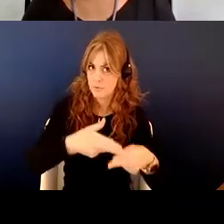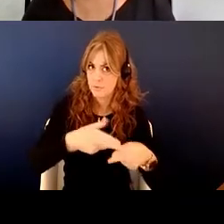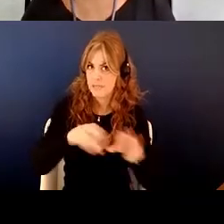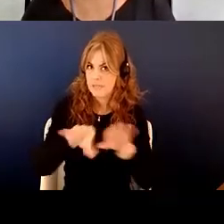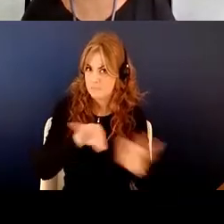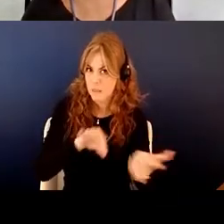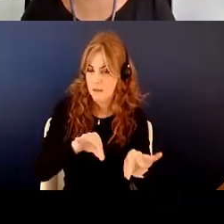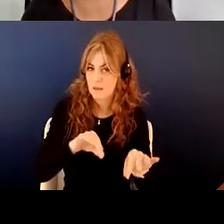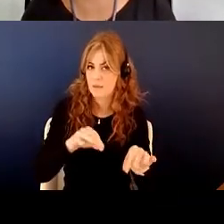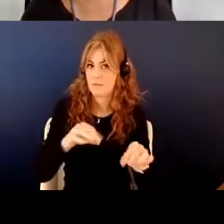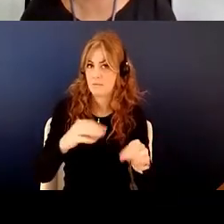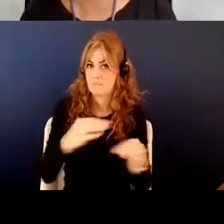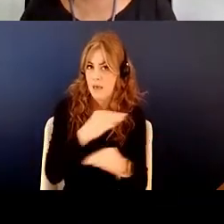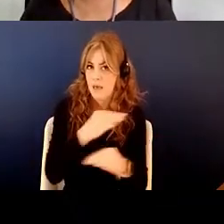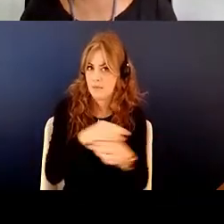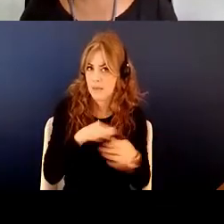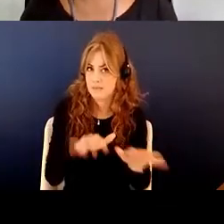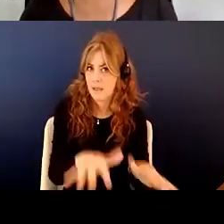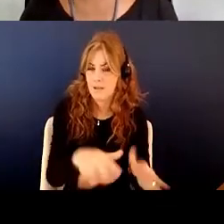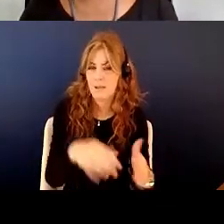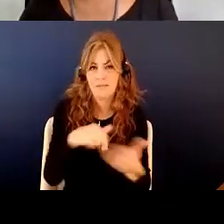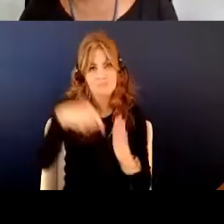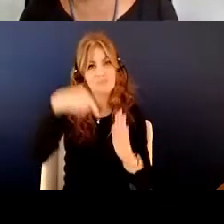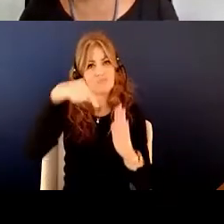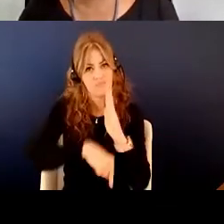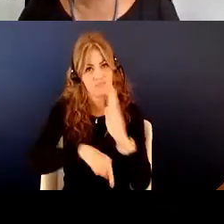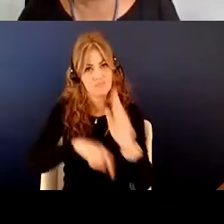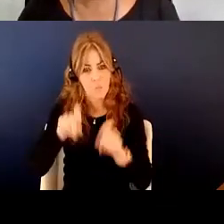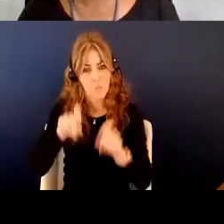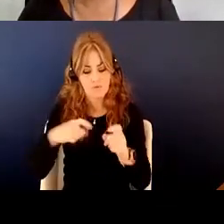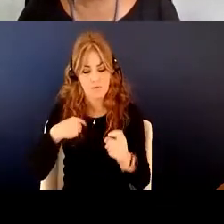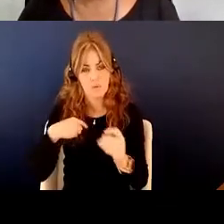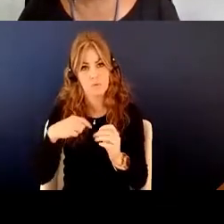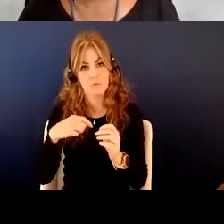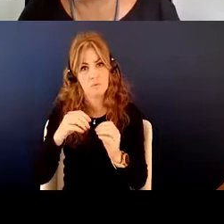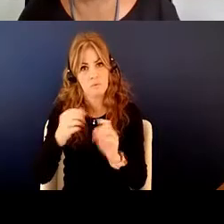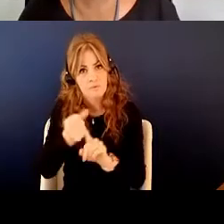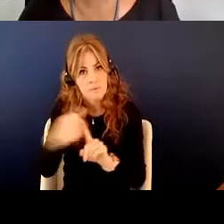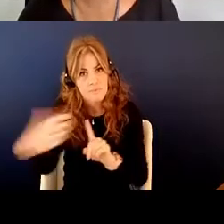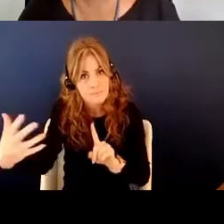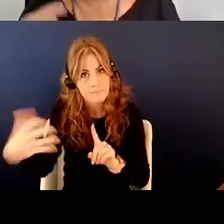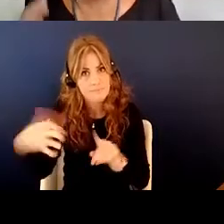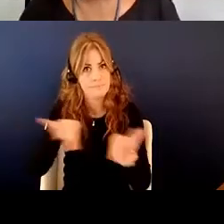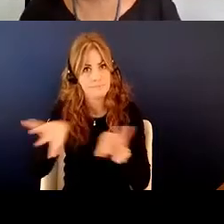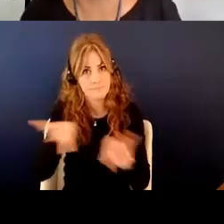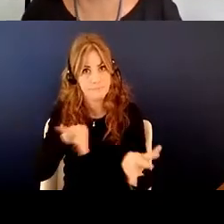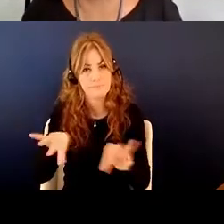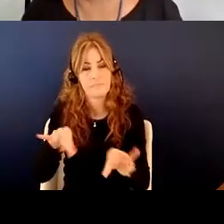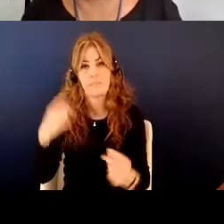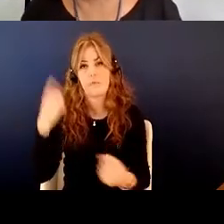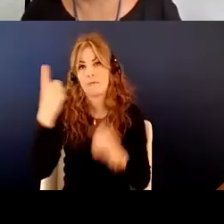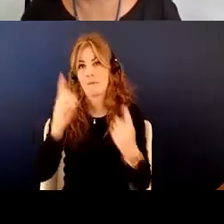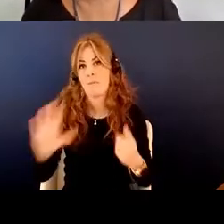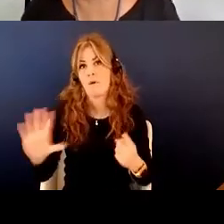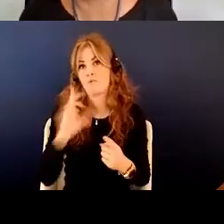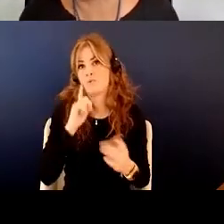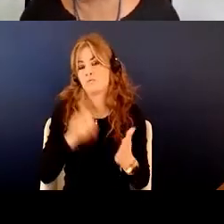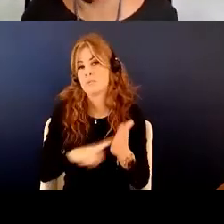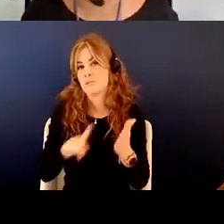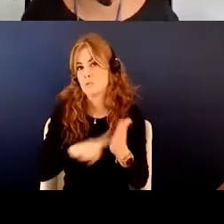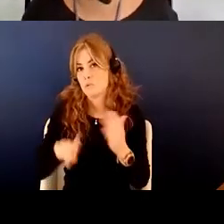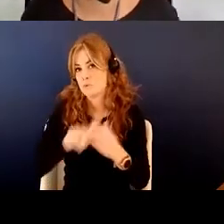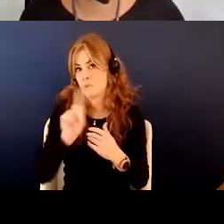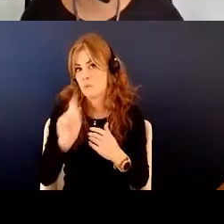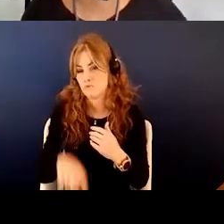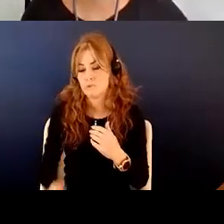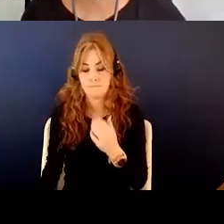deep content questions that you need to kind of grapple with as you begin to think about your research question for a